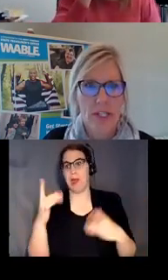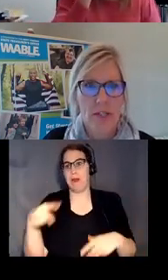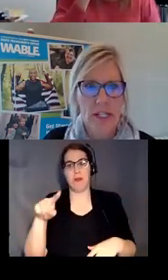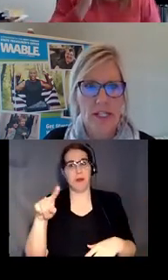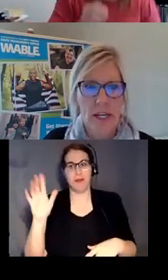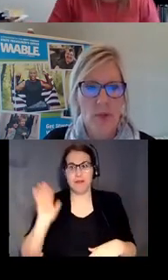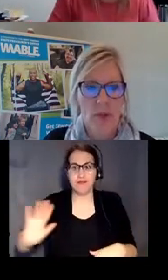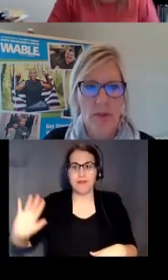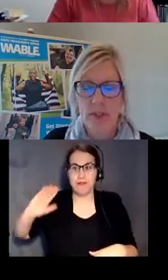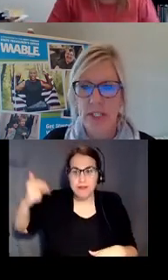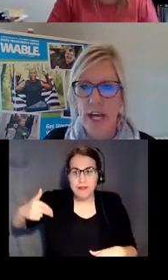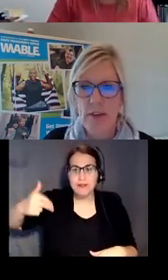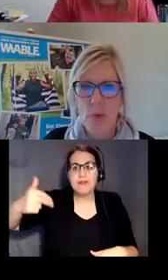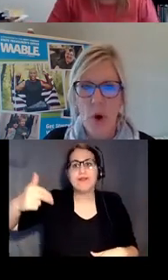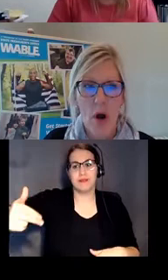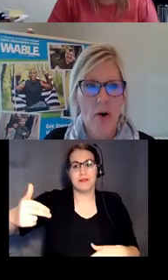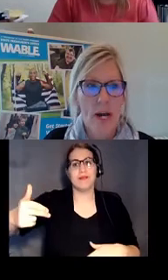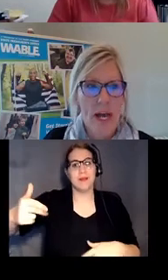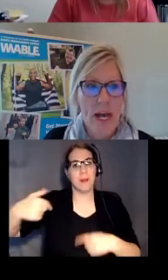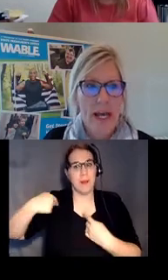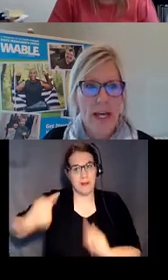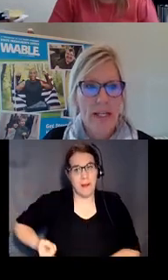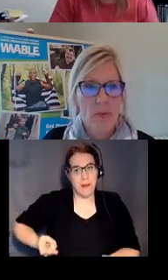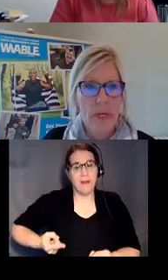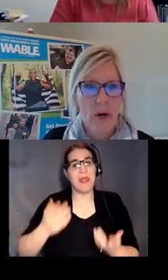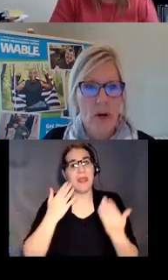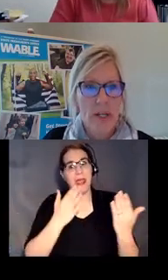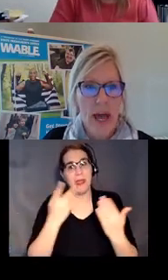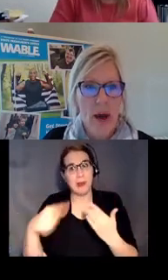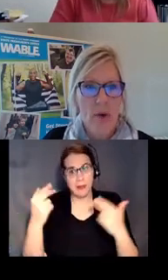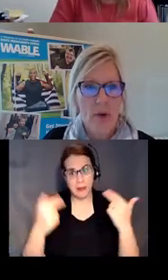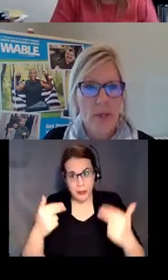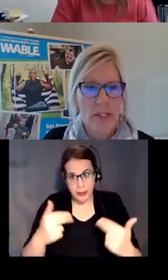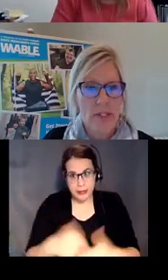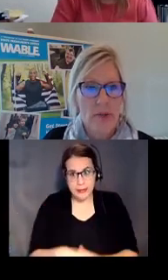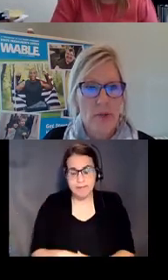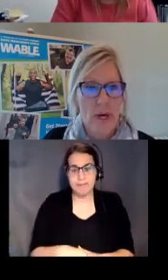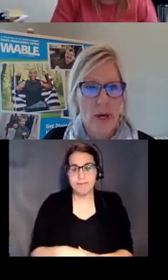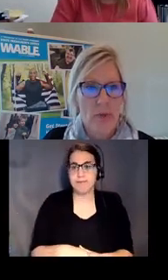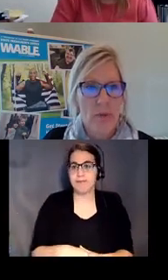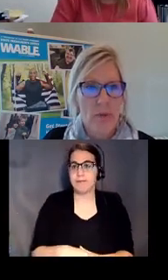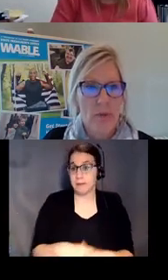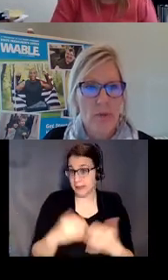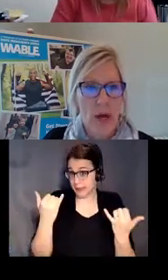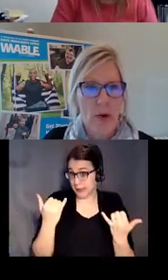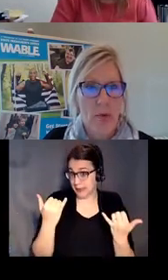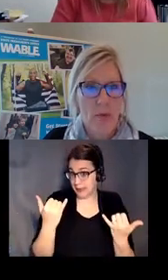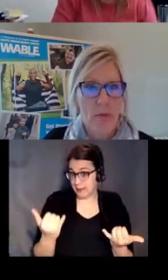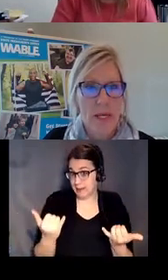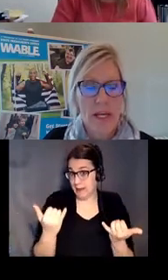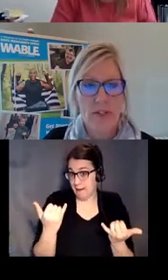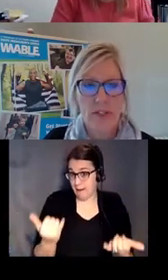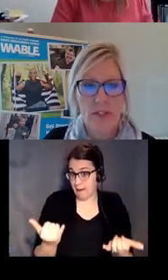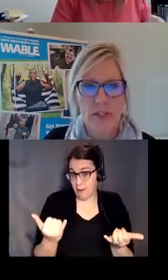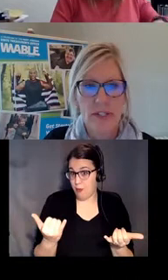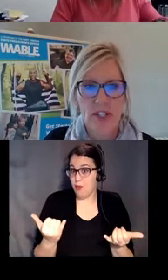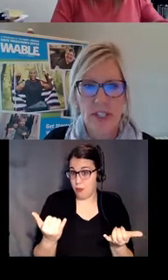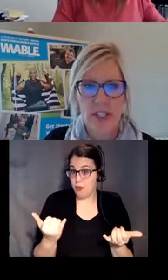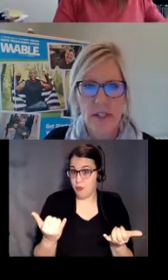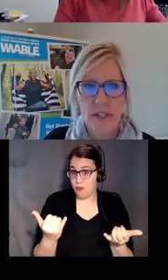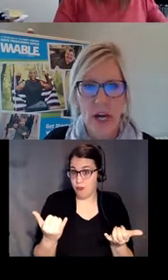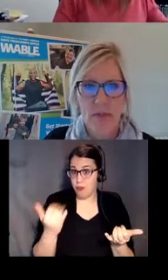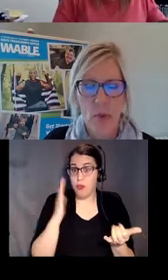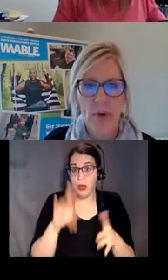webinar series and we're grateful to have you all. And we are now going to begin